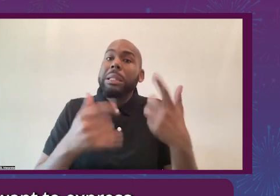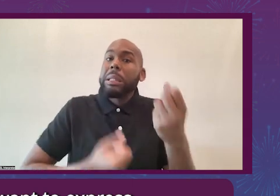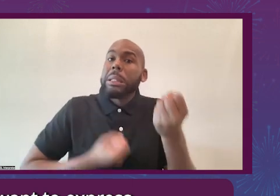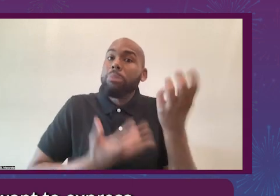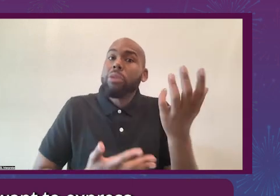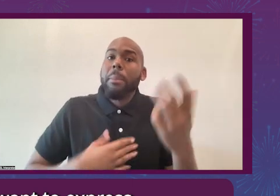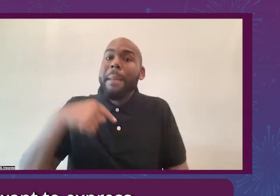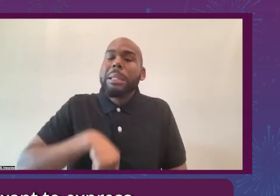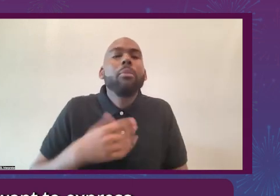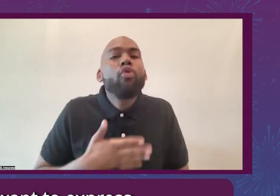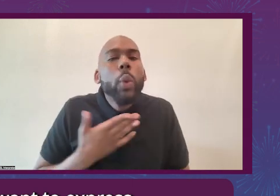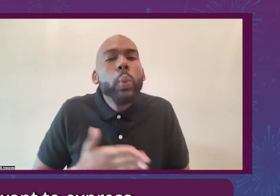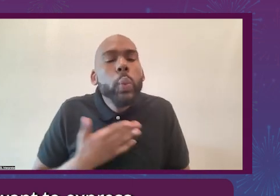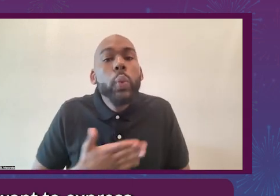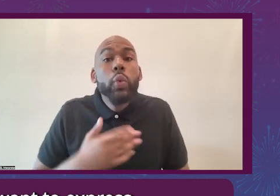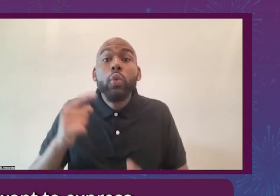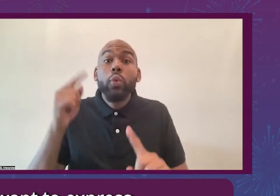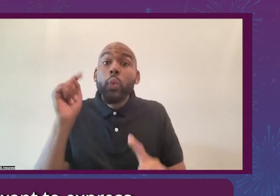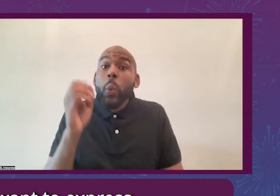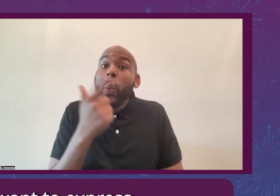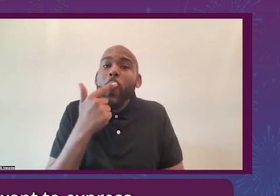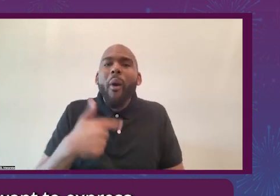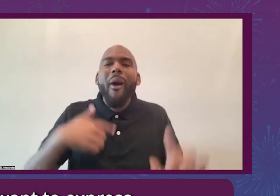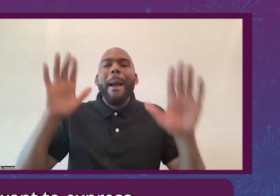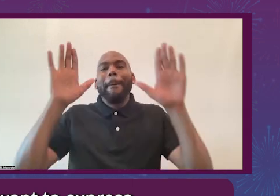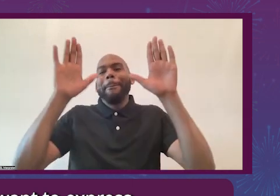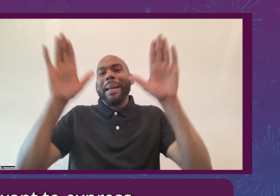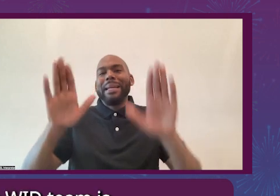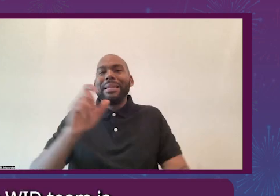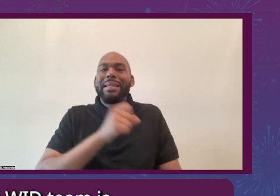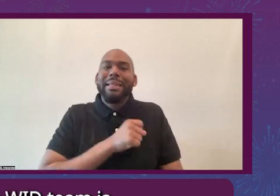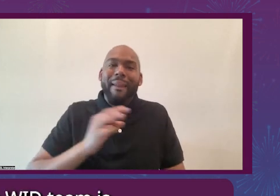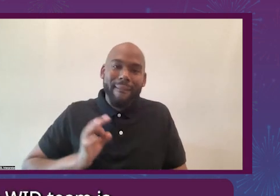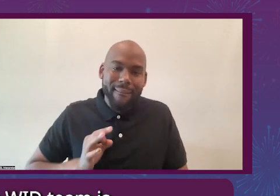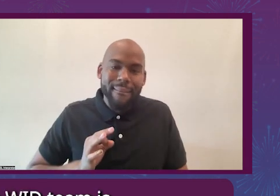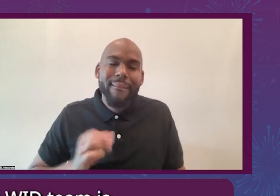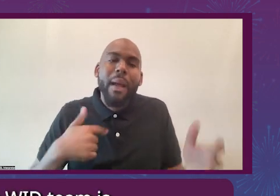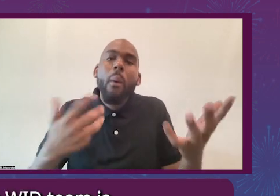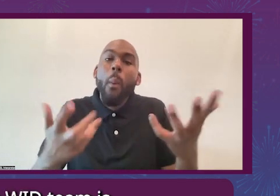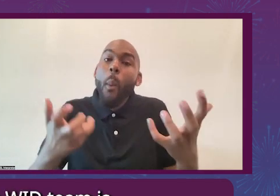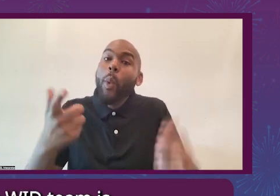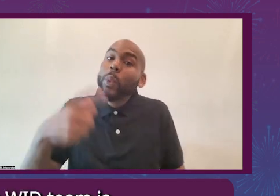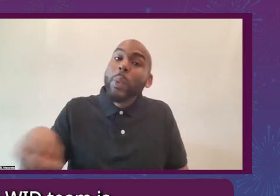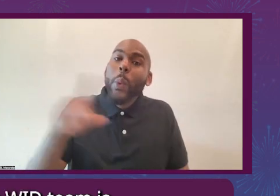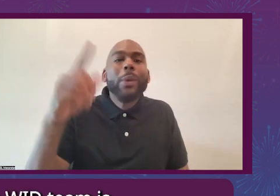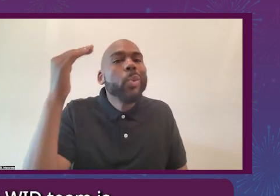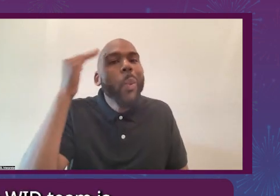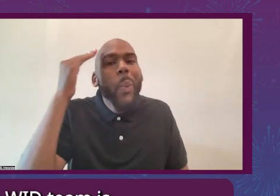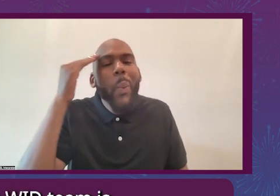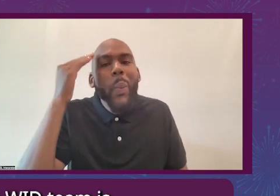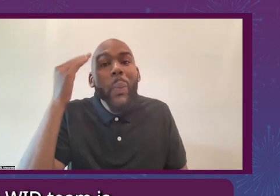my deepest gratitude to our amazing staff. I want you all to